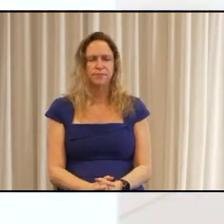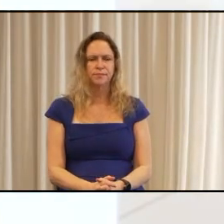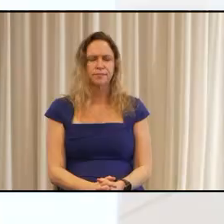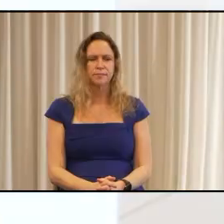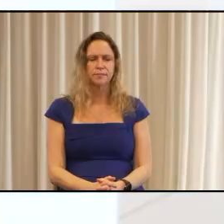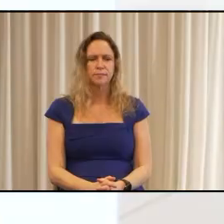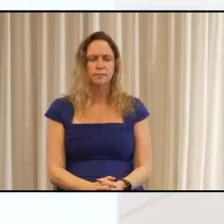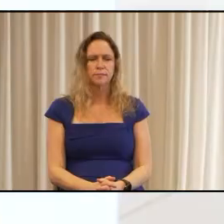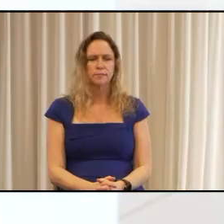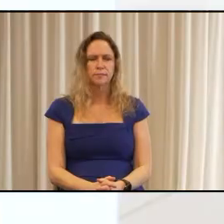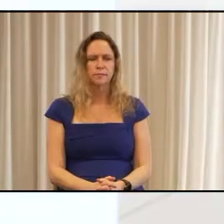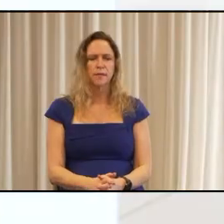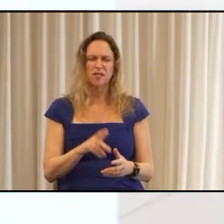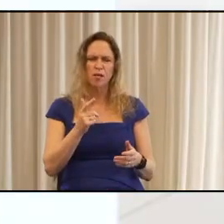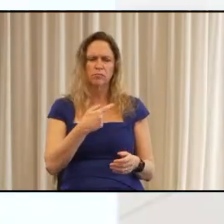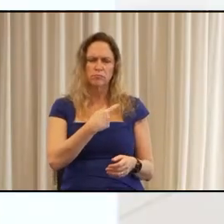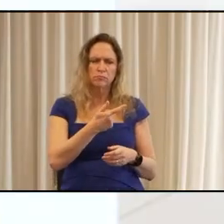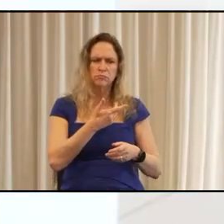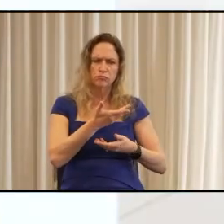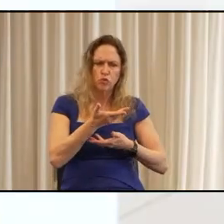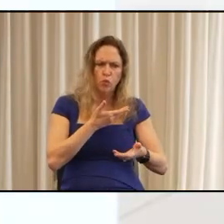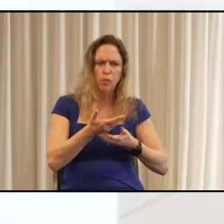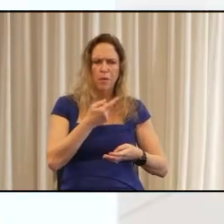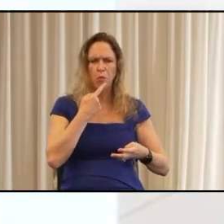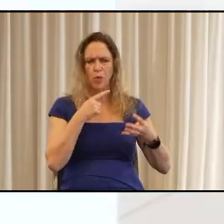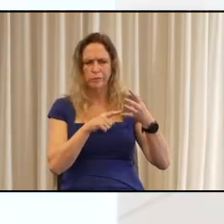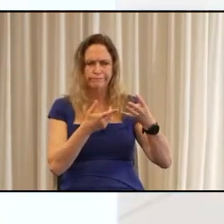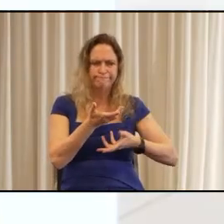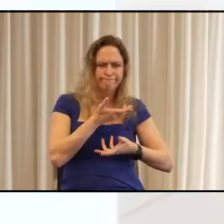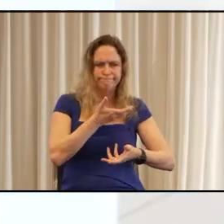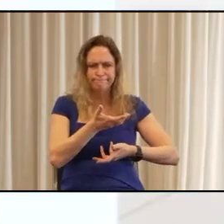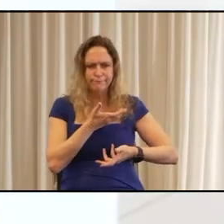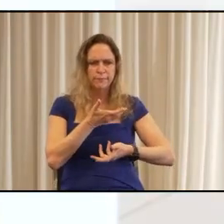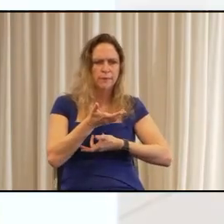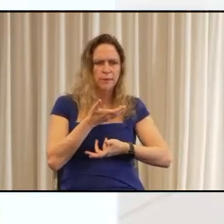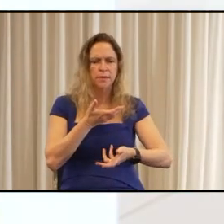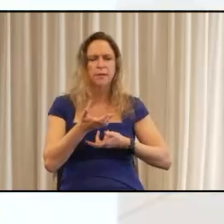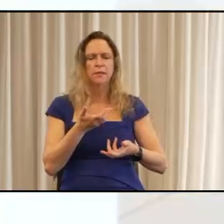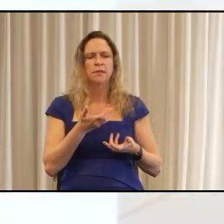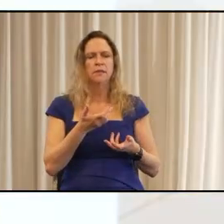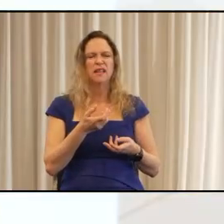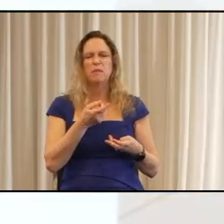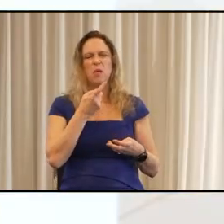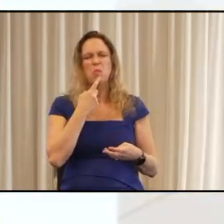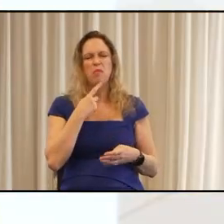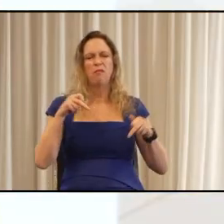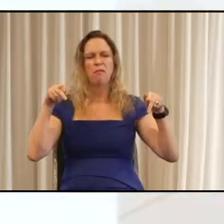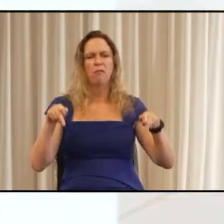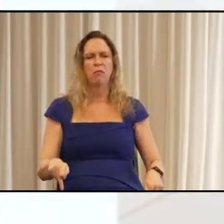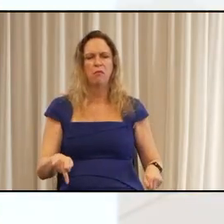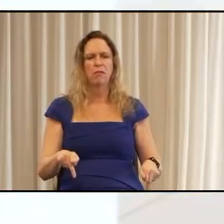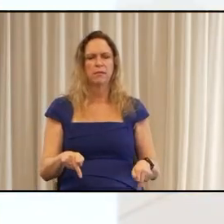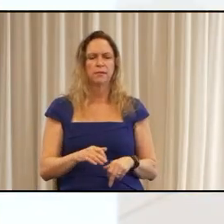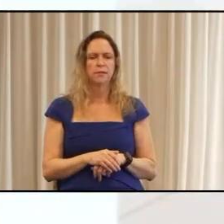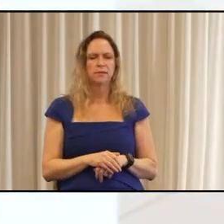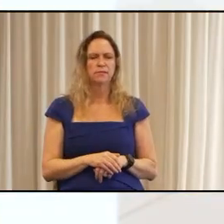so we had a lengthy discussion about this with Dan, and eventually Dan wasn't going to budge because he'd really